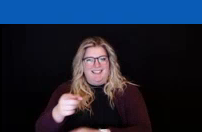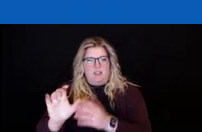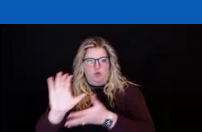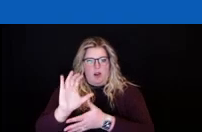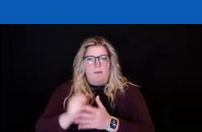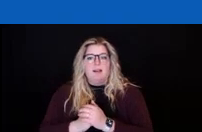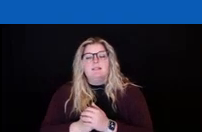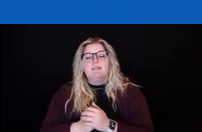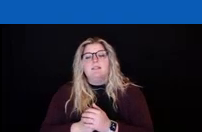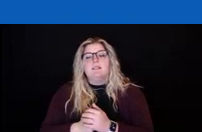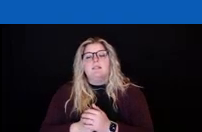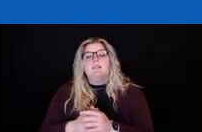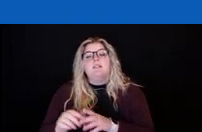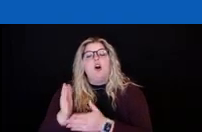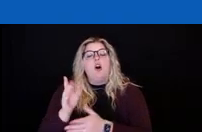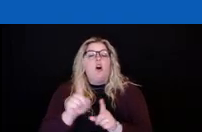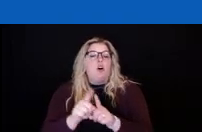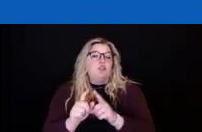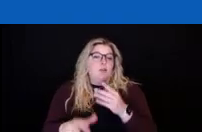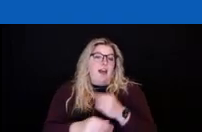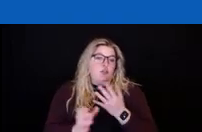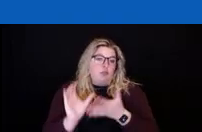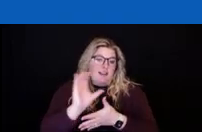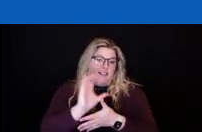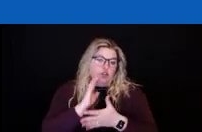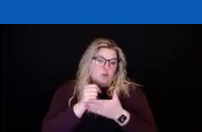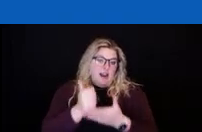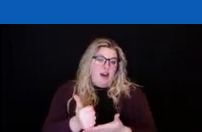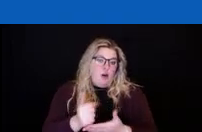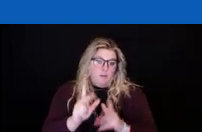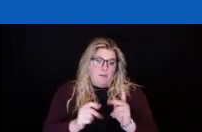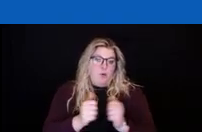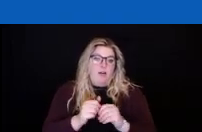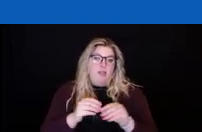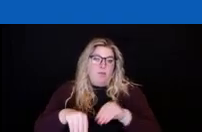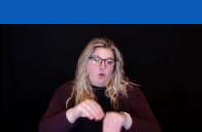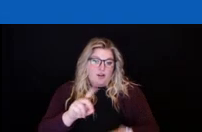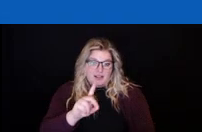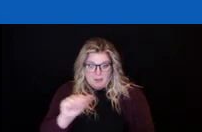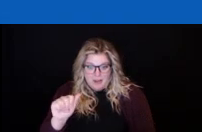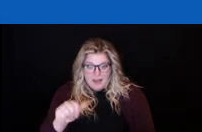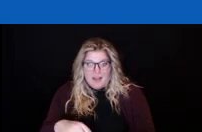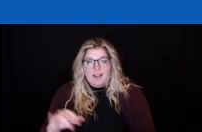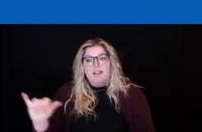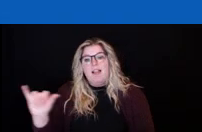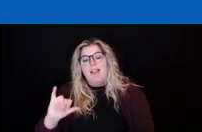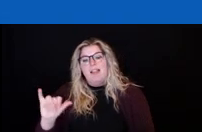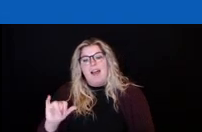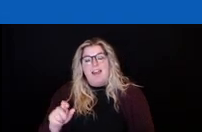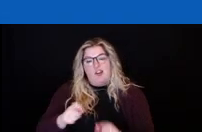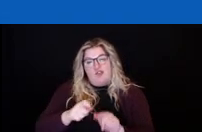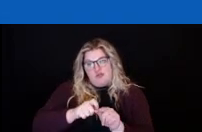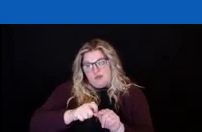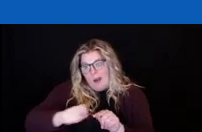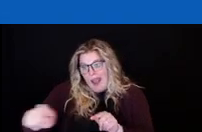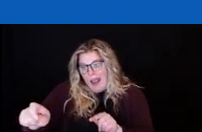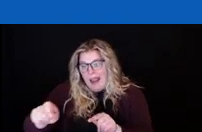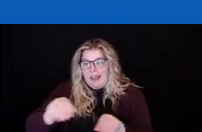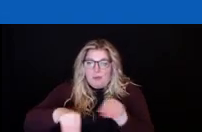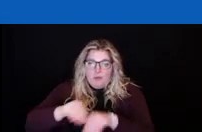criteria to further help individuals with motor disabilities, including some criteria dealing with dragging